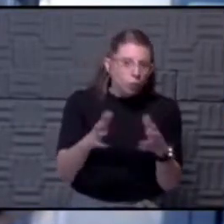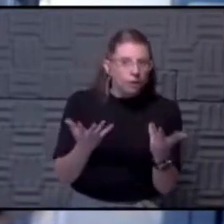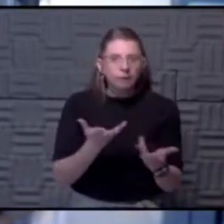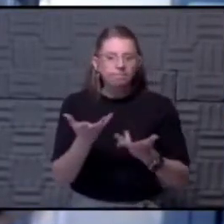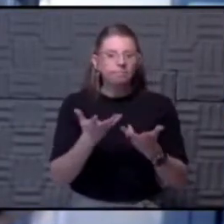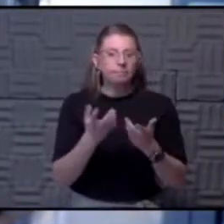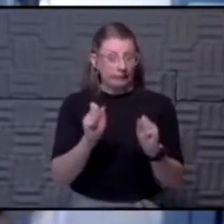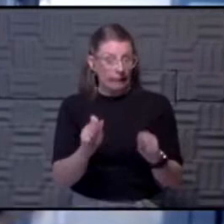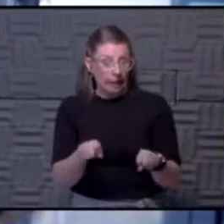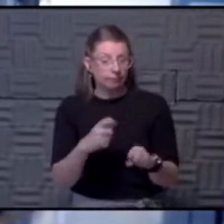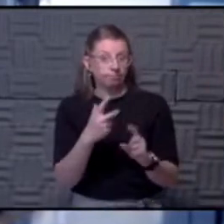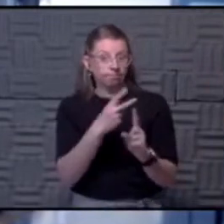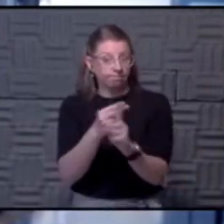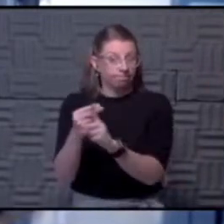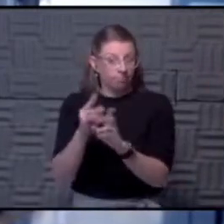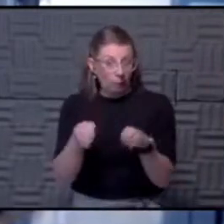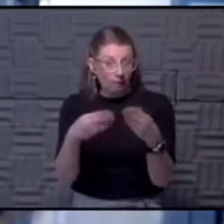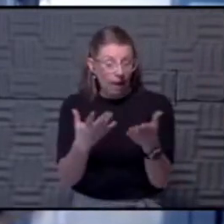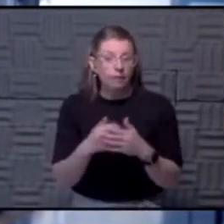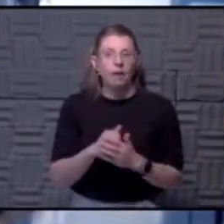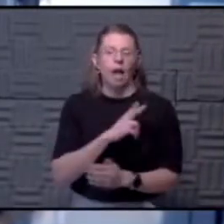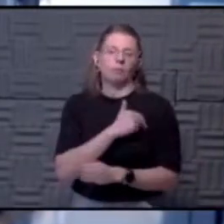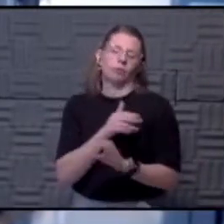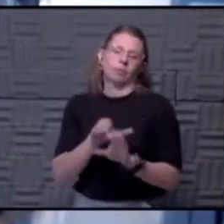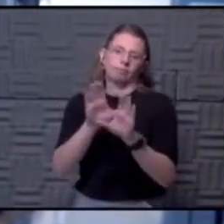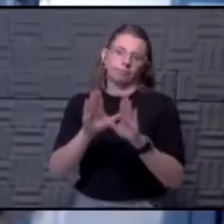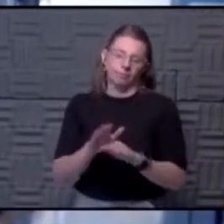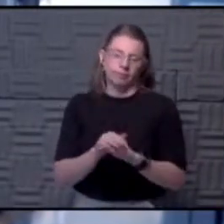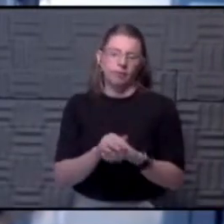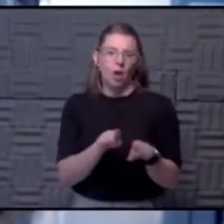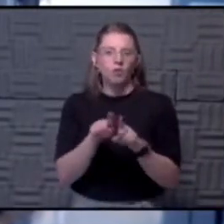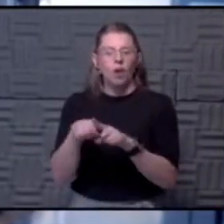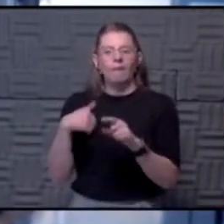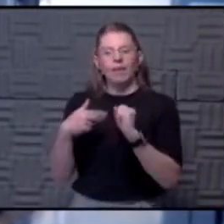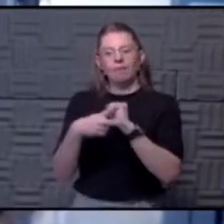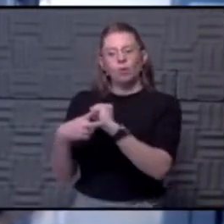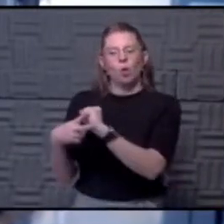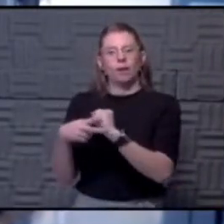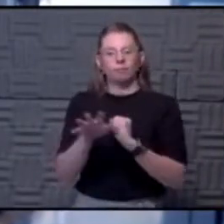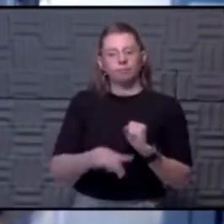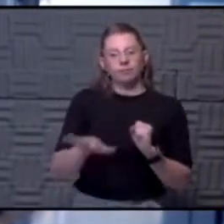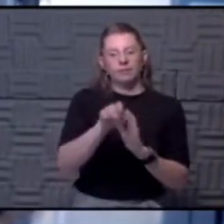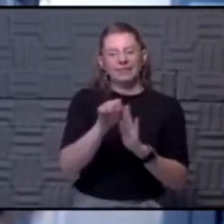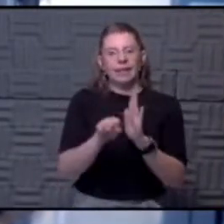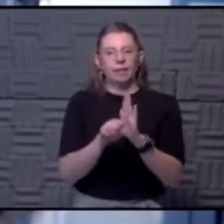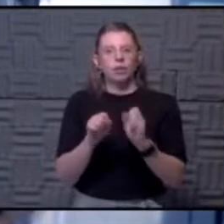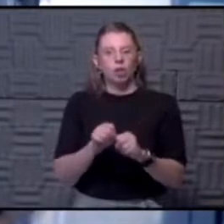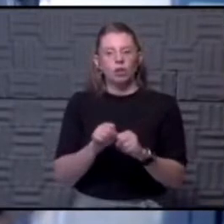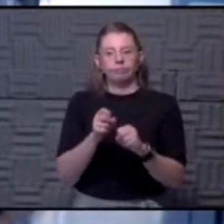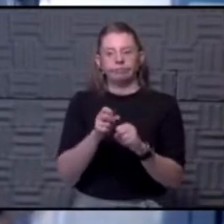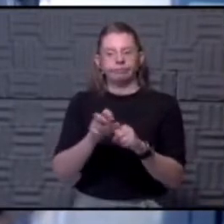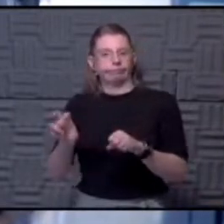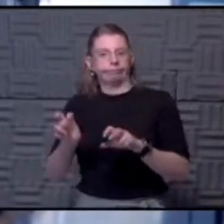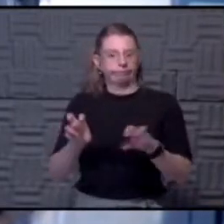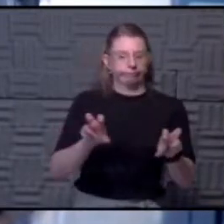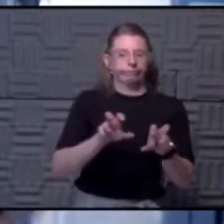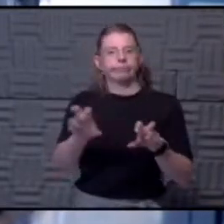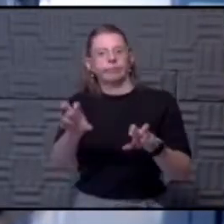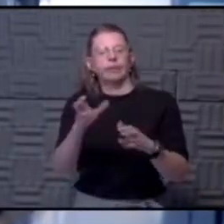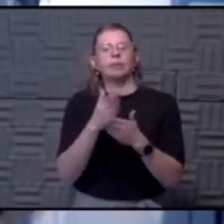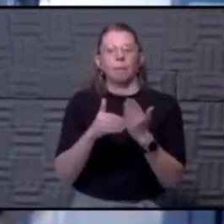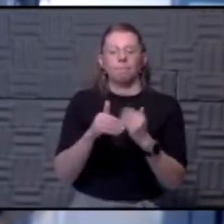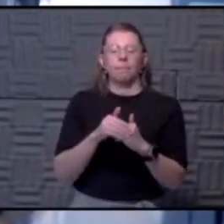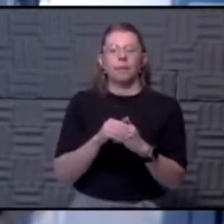But hospitals have done great. We do have inventory around the state that could be redistributed some. I've talked before about the